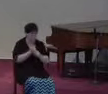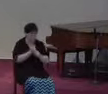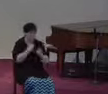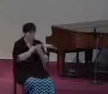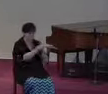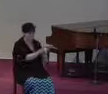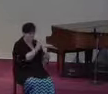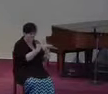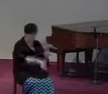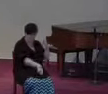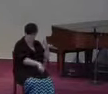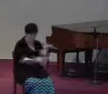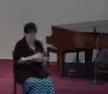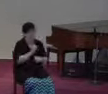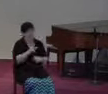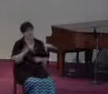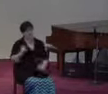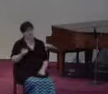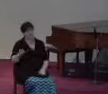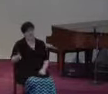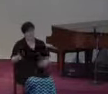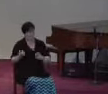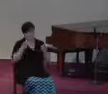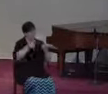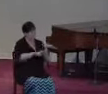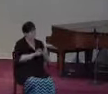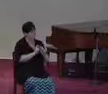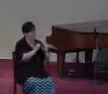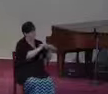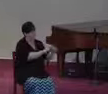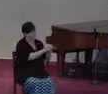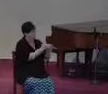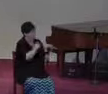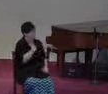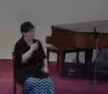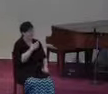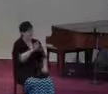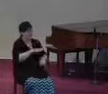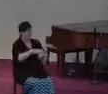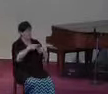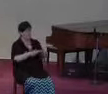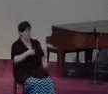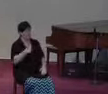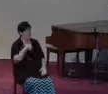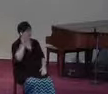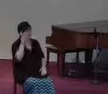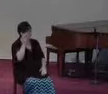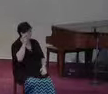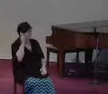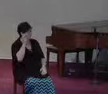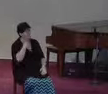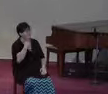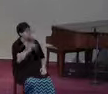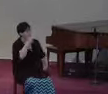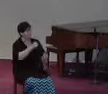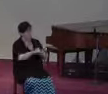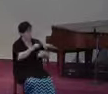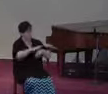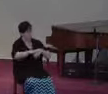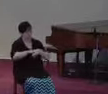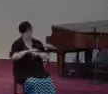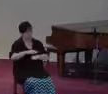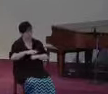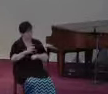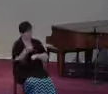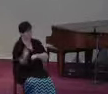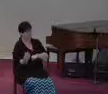And so he went with me, and on the way I was playing a voicemail and a little speakerphone, and I had sent a text to